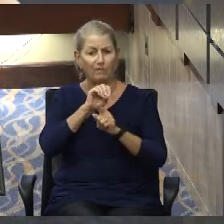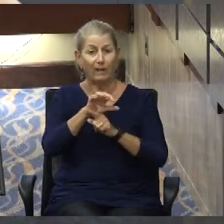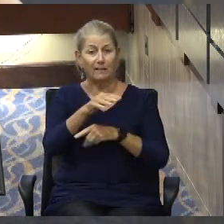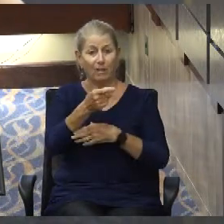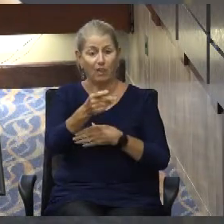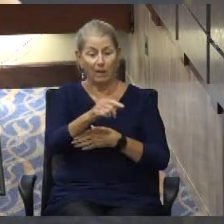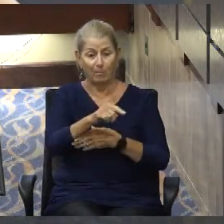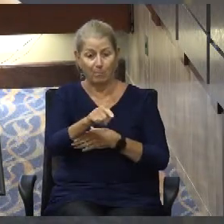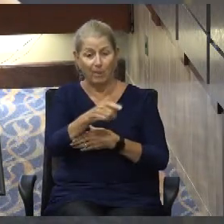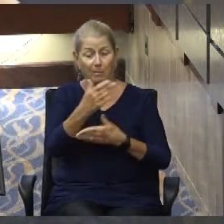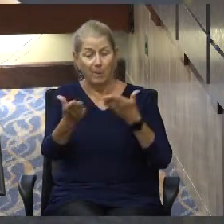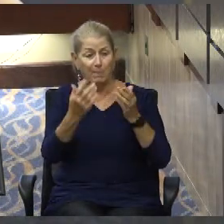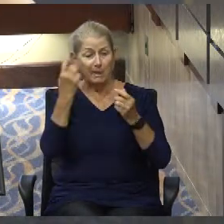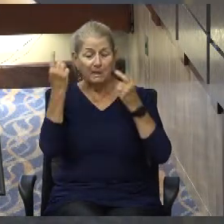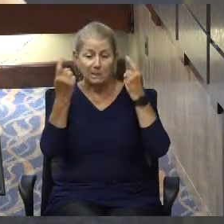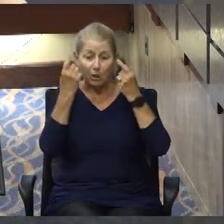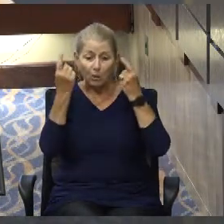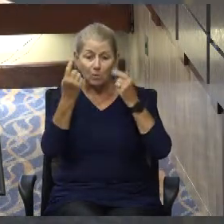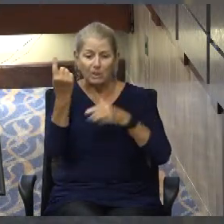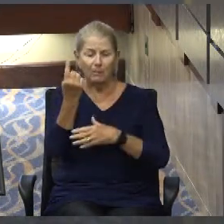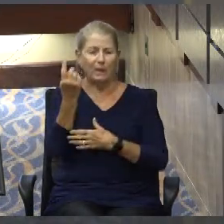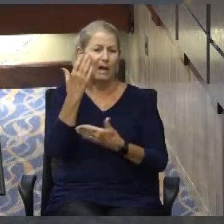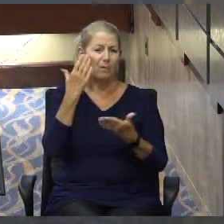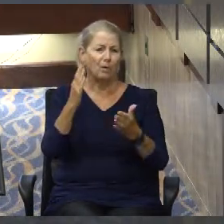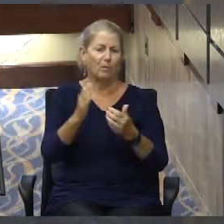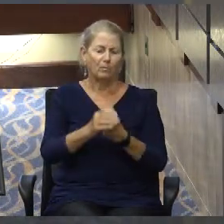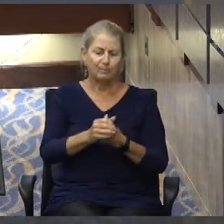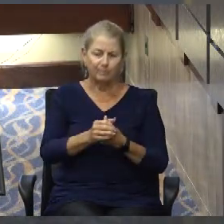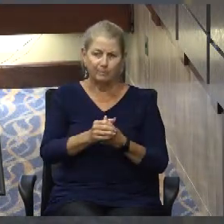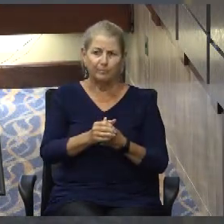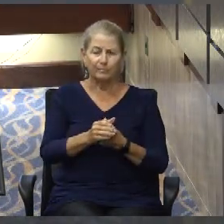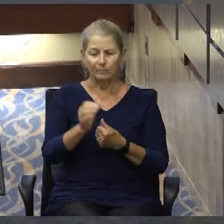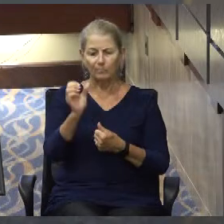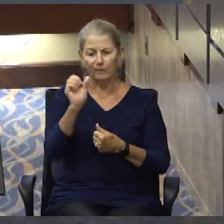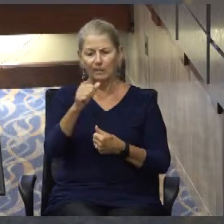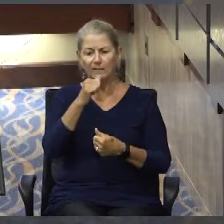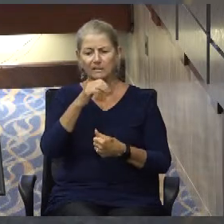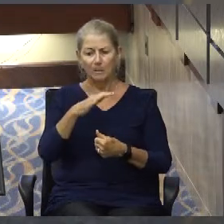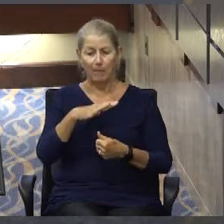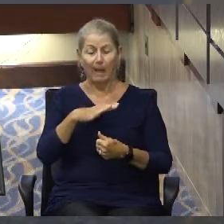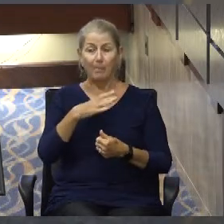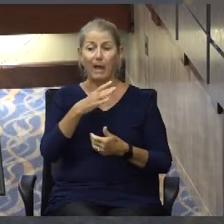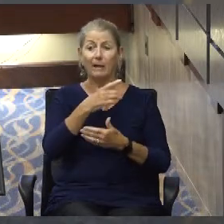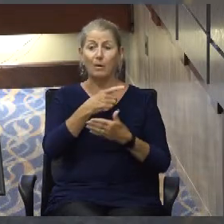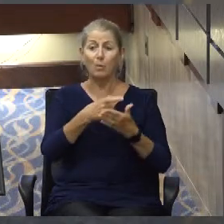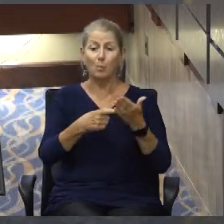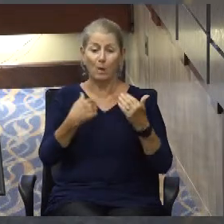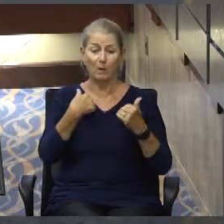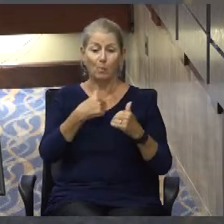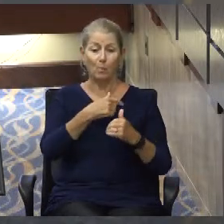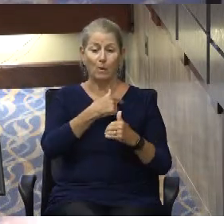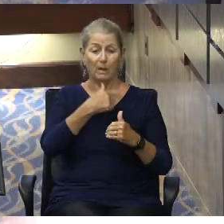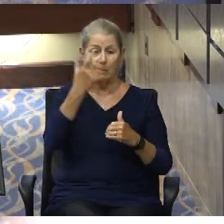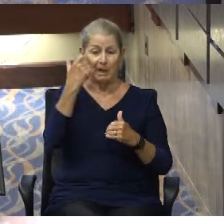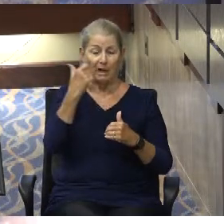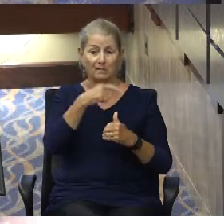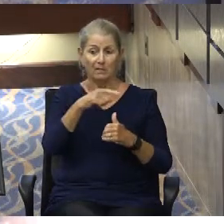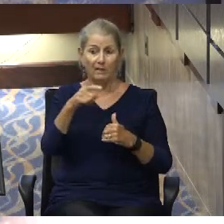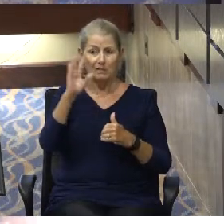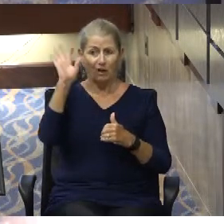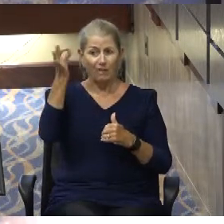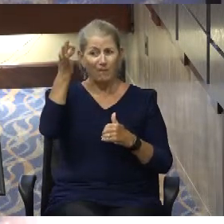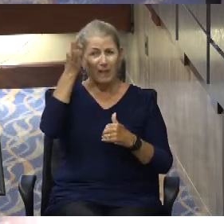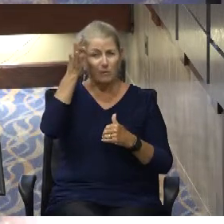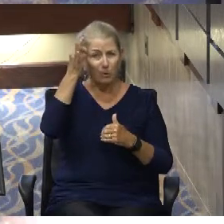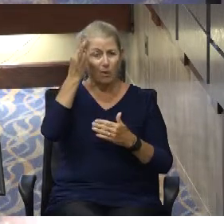consider something, if it's, I don't know. Yes, ma'am. And what we, because of these are federal funds, we're